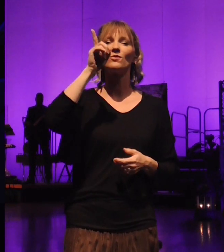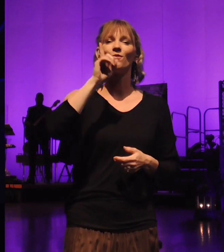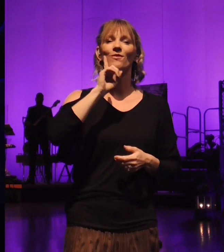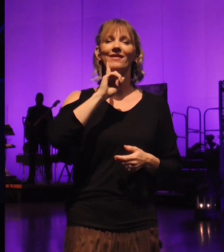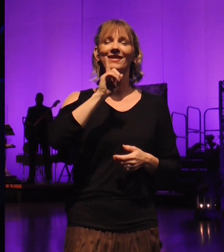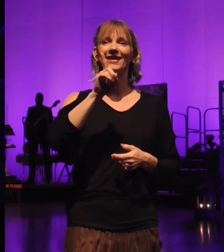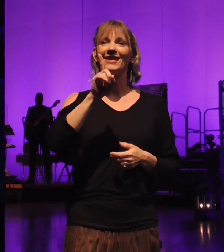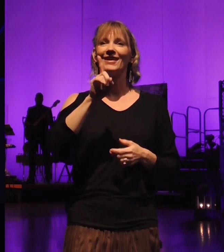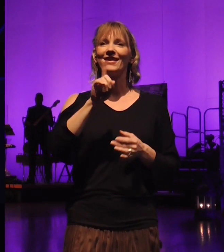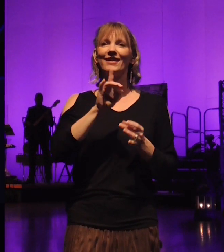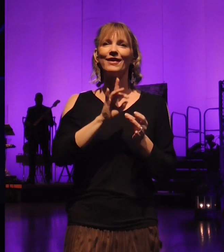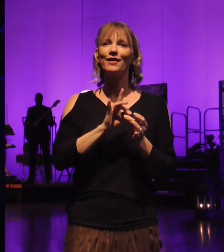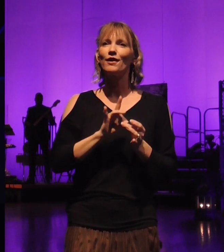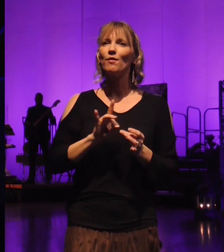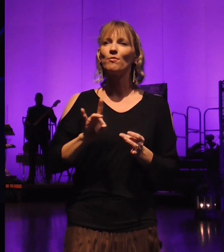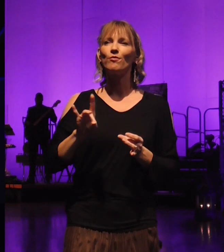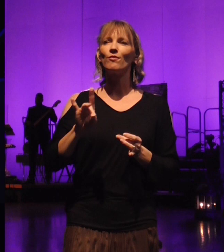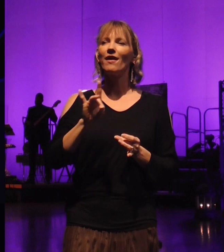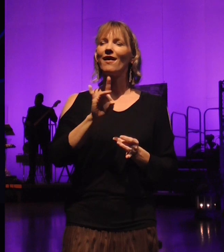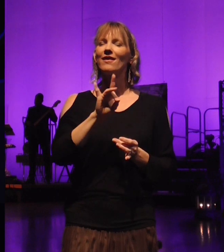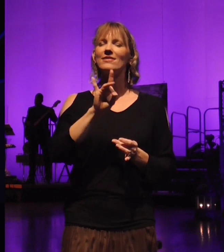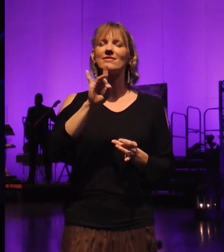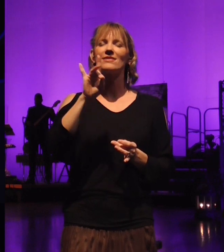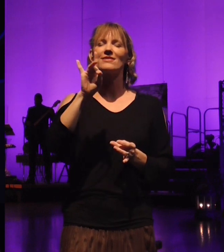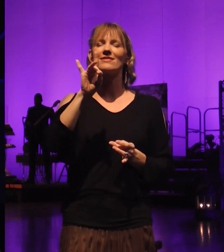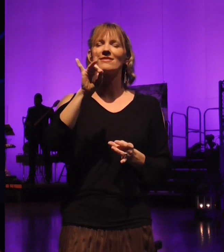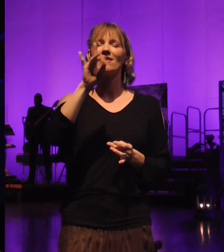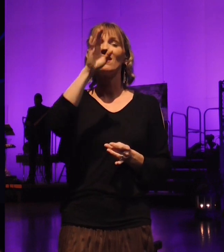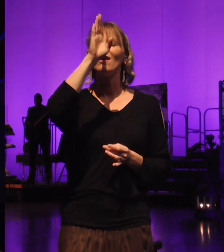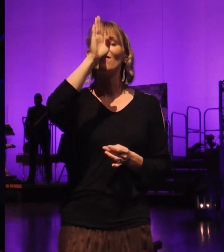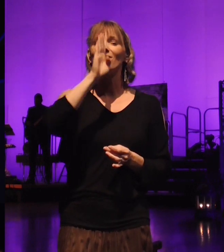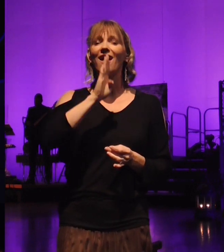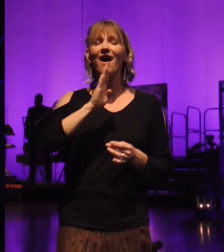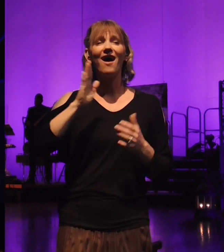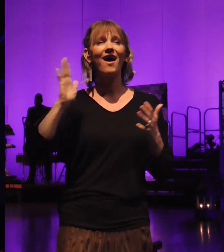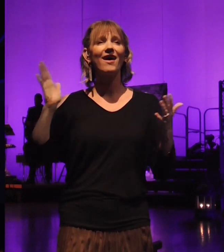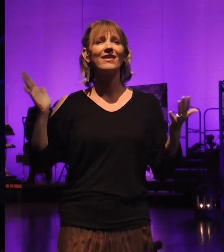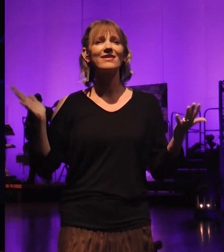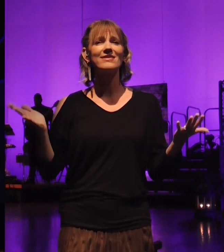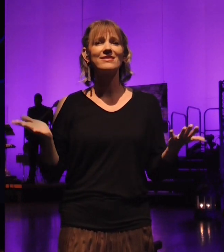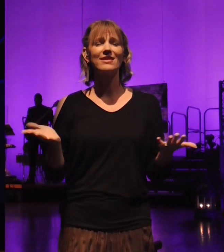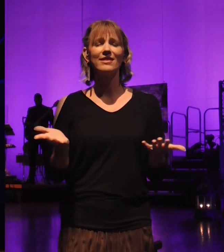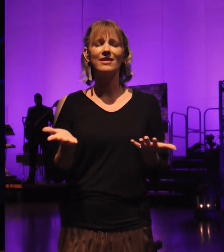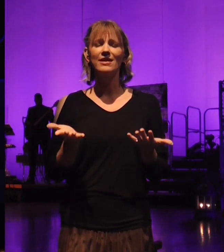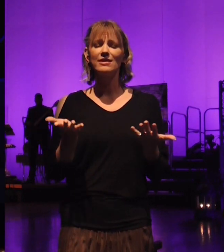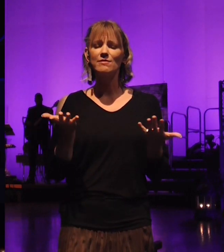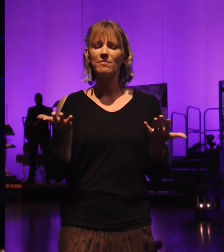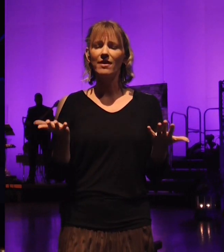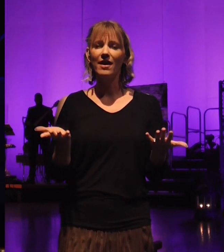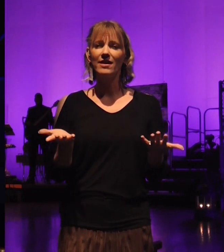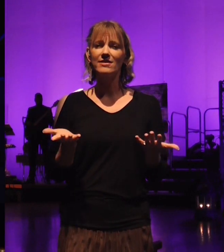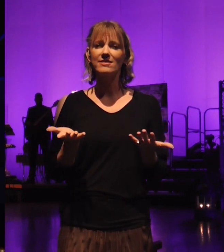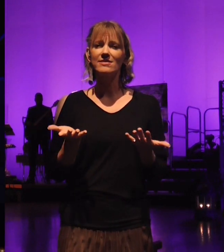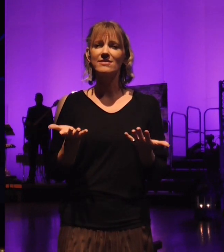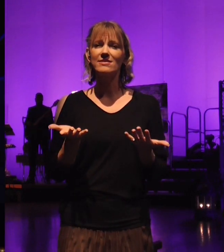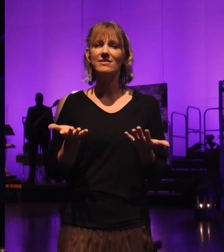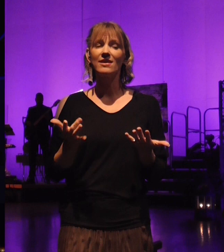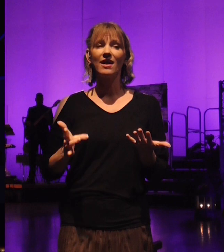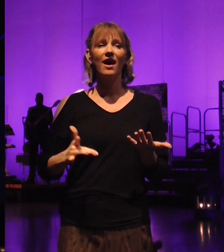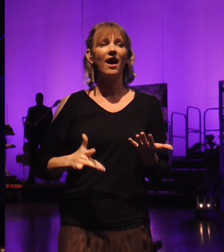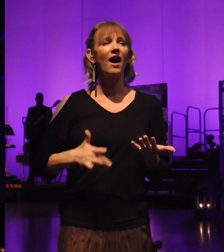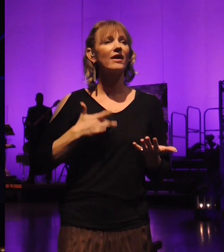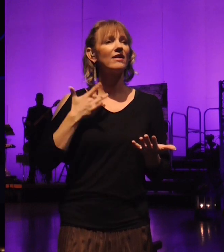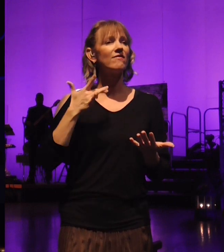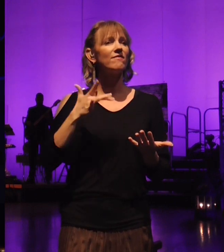Surely the presence of God is in this place. I